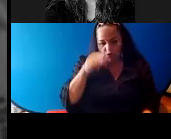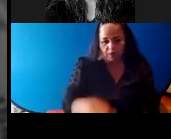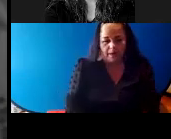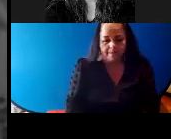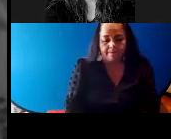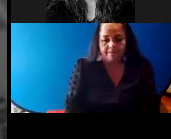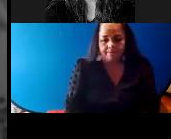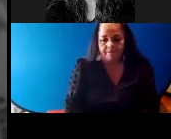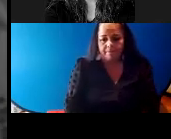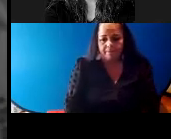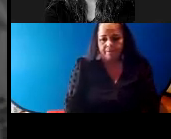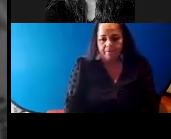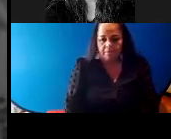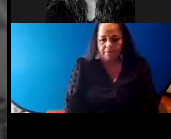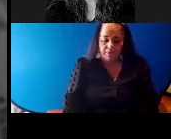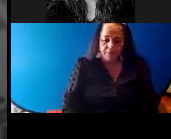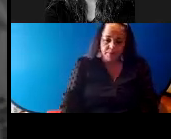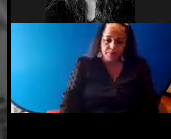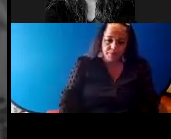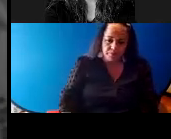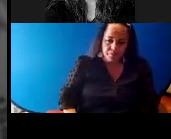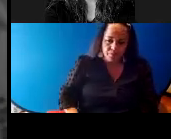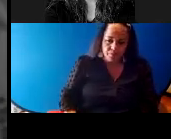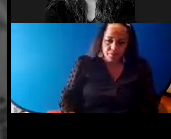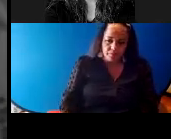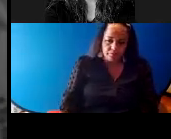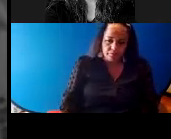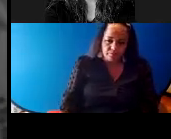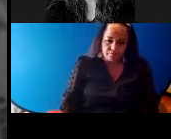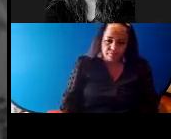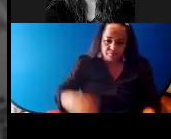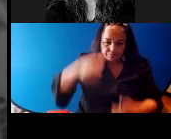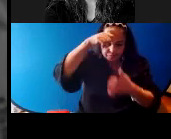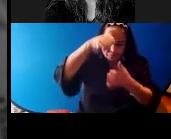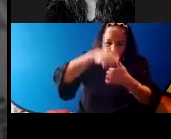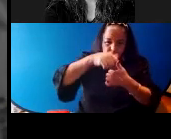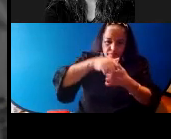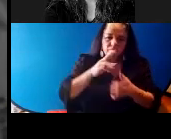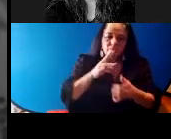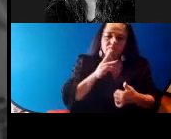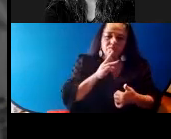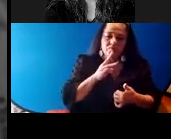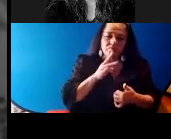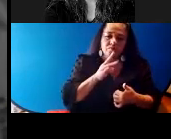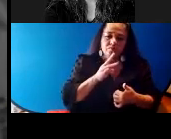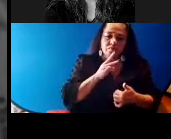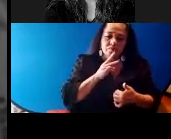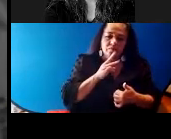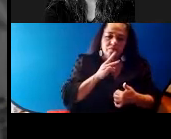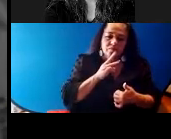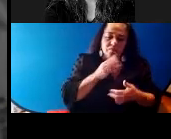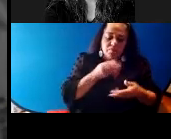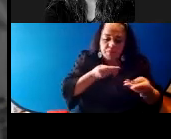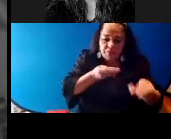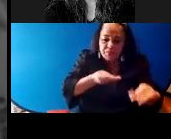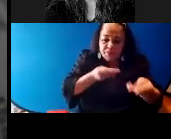And so if you remember the drops, the water that was nourishing the plant